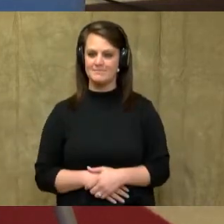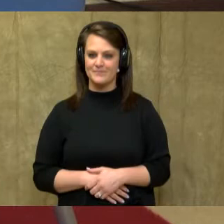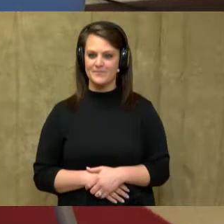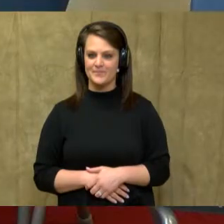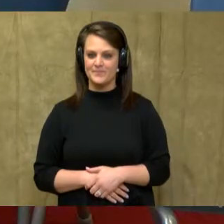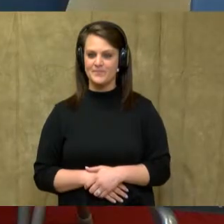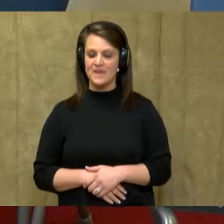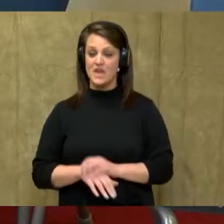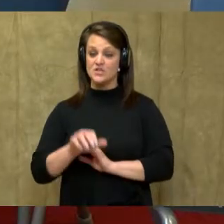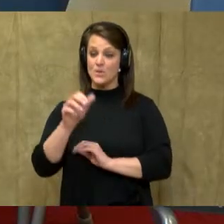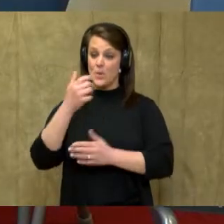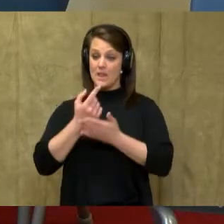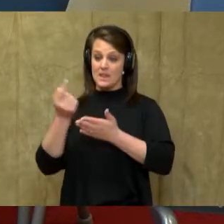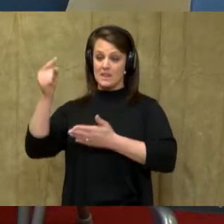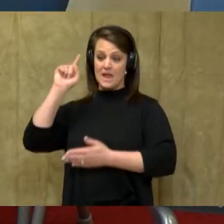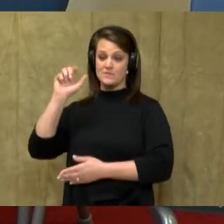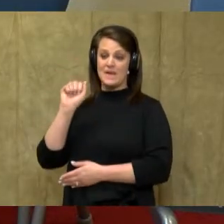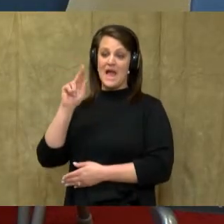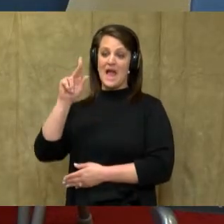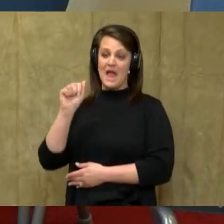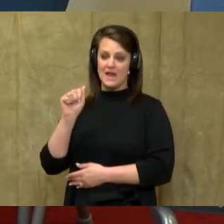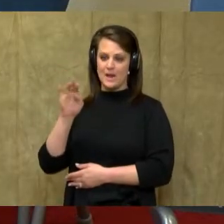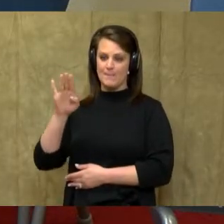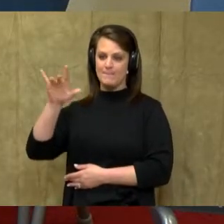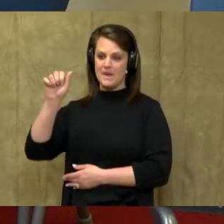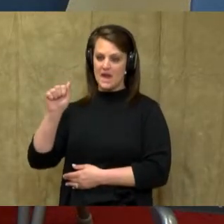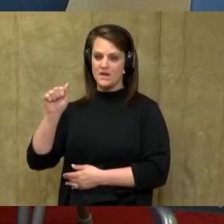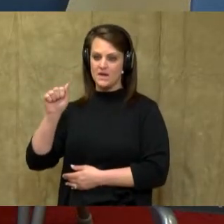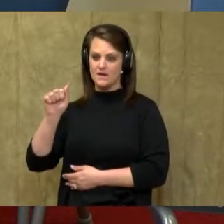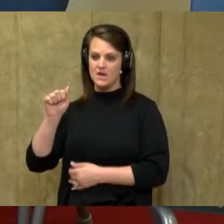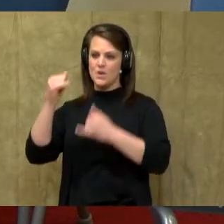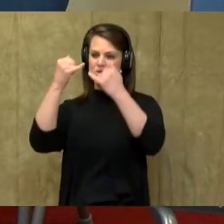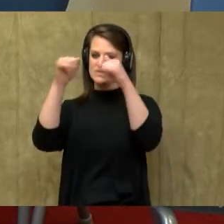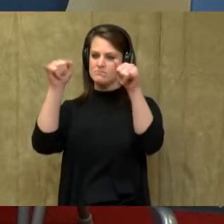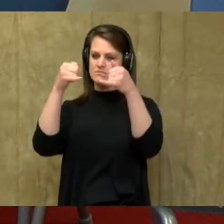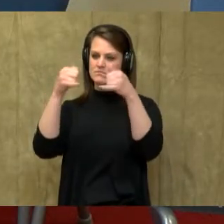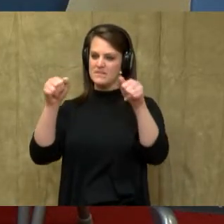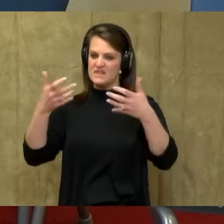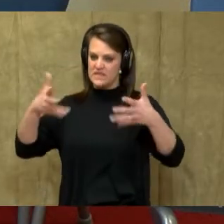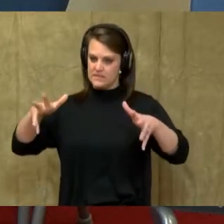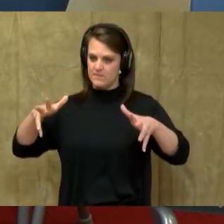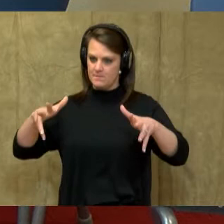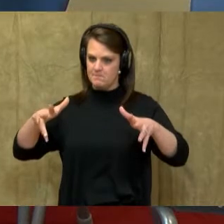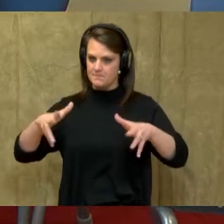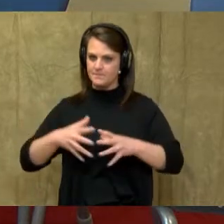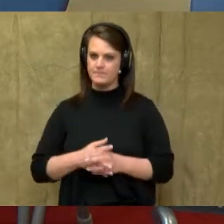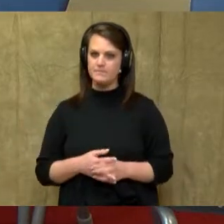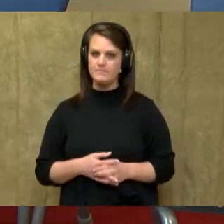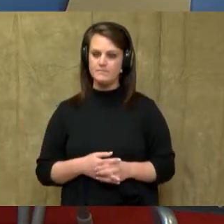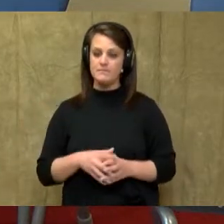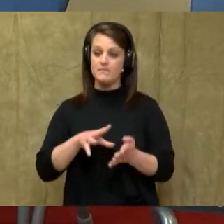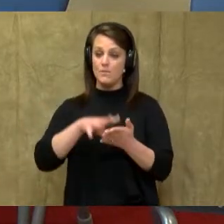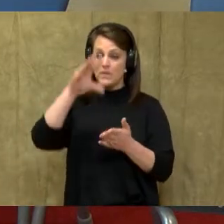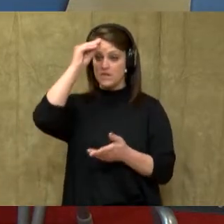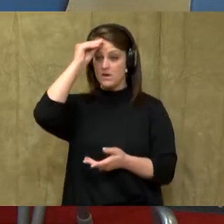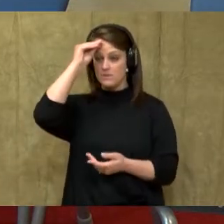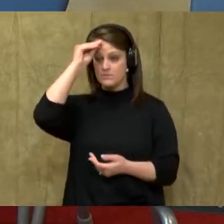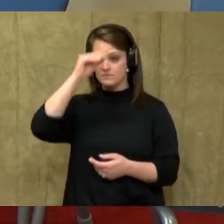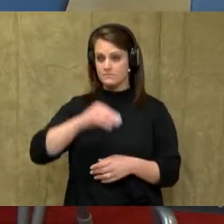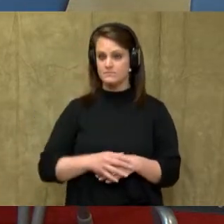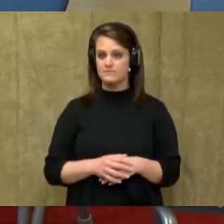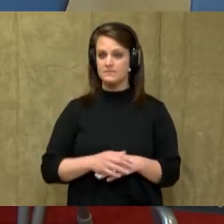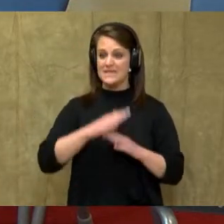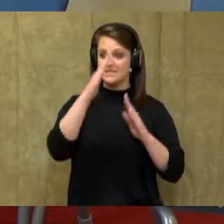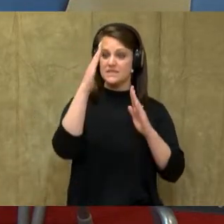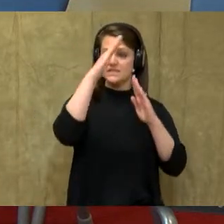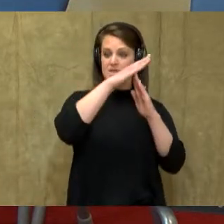did Akabaka last week using just our 2-line staff. We learned that the